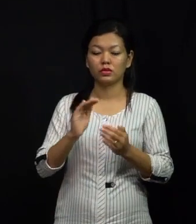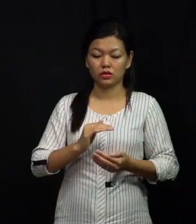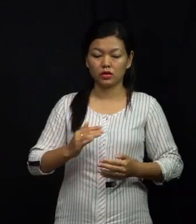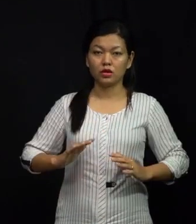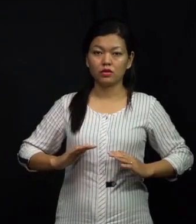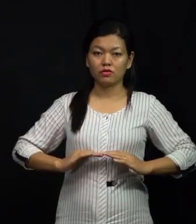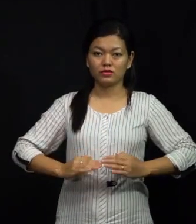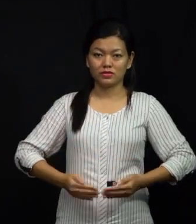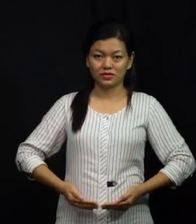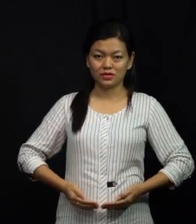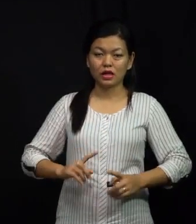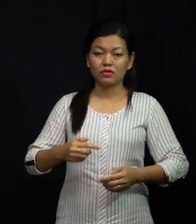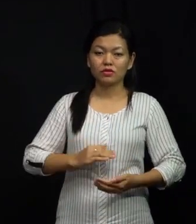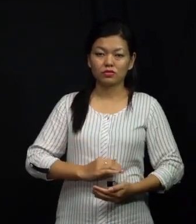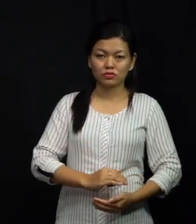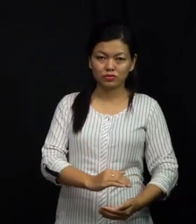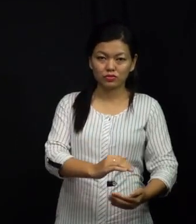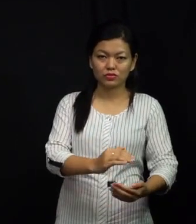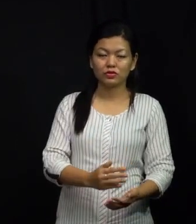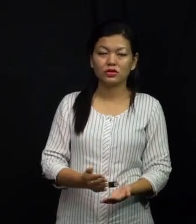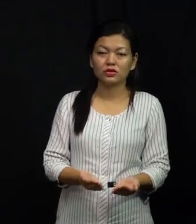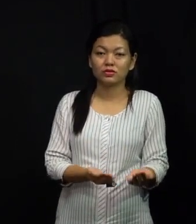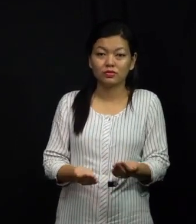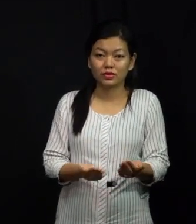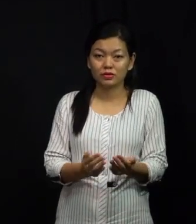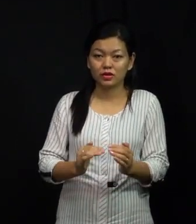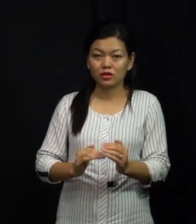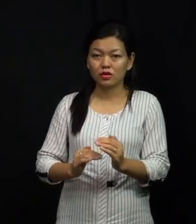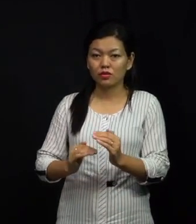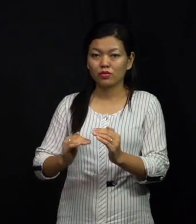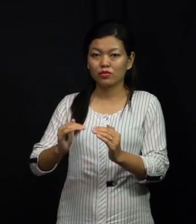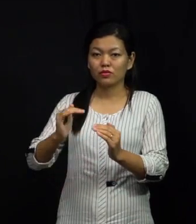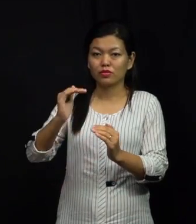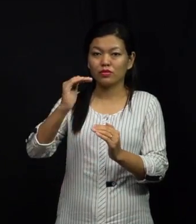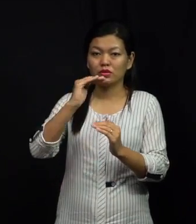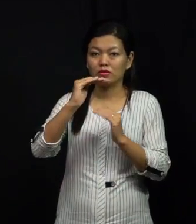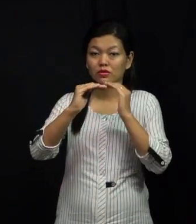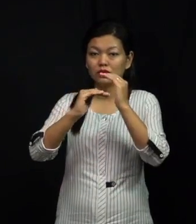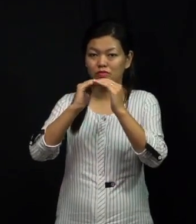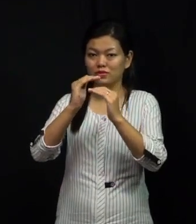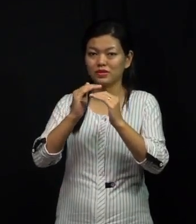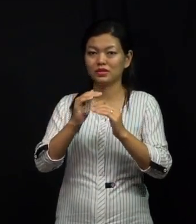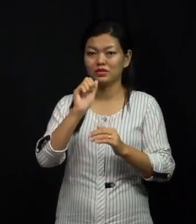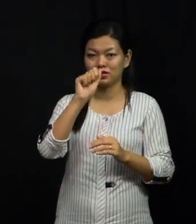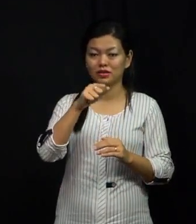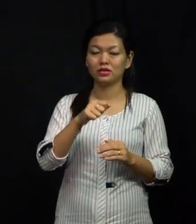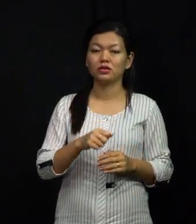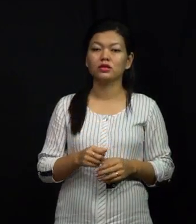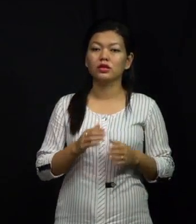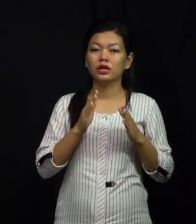into this world. You were a baby. Then you grew all along, right? So that is nothing but